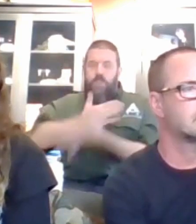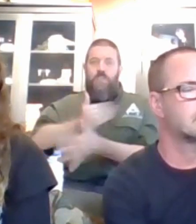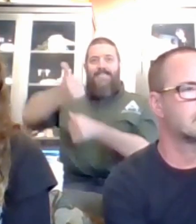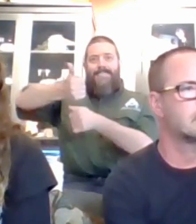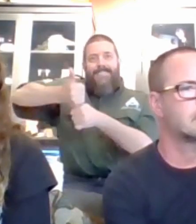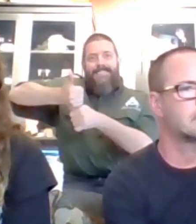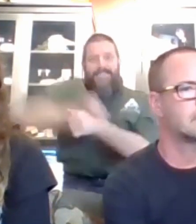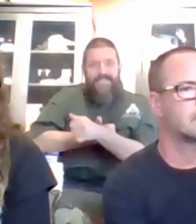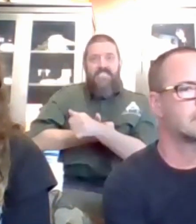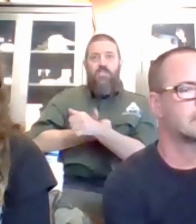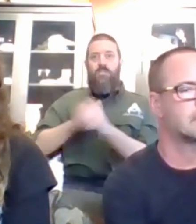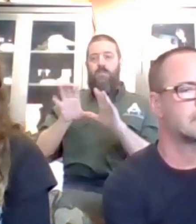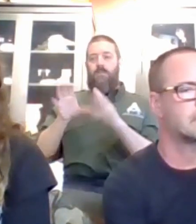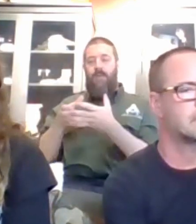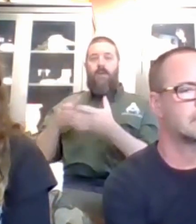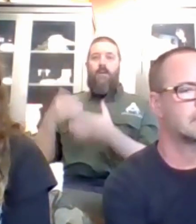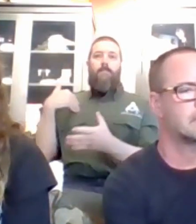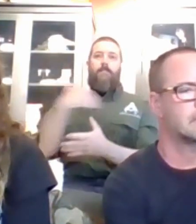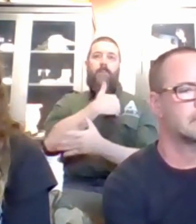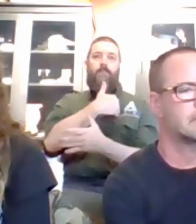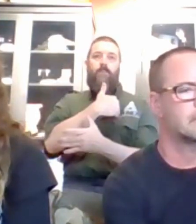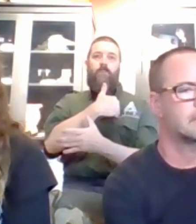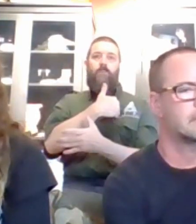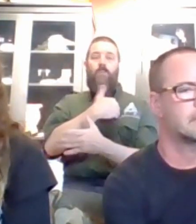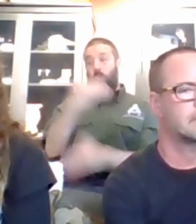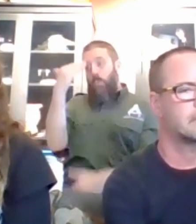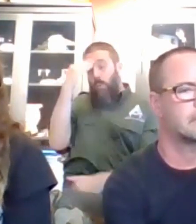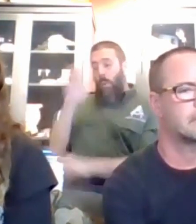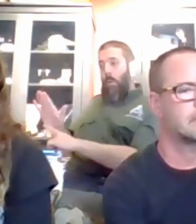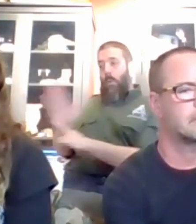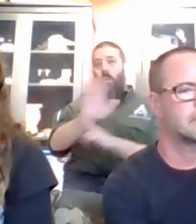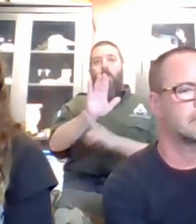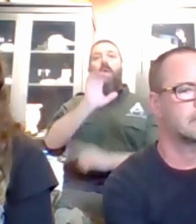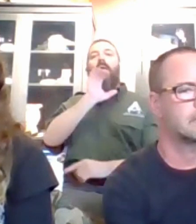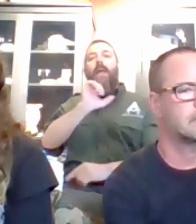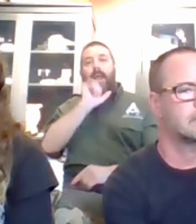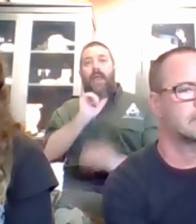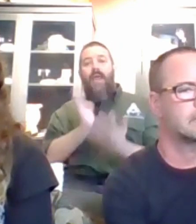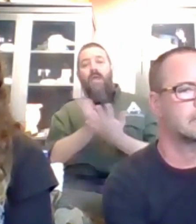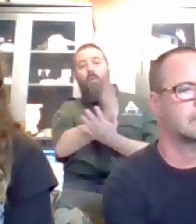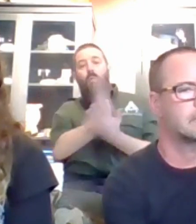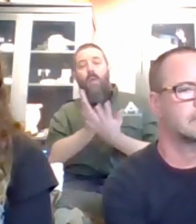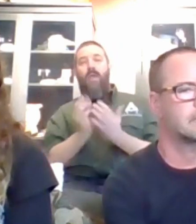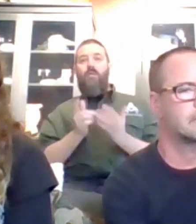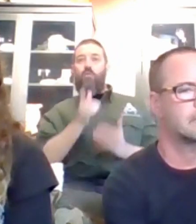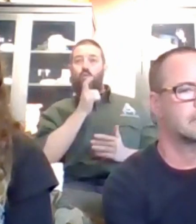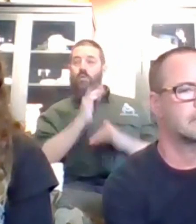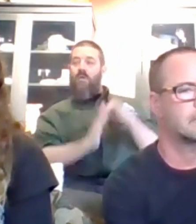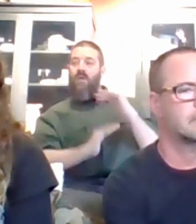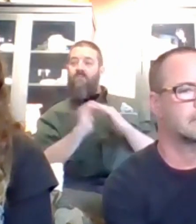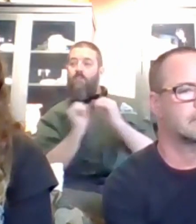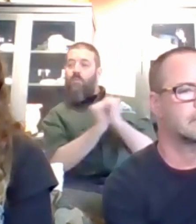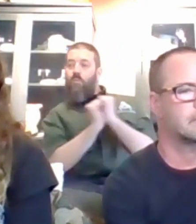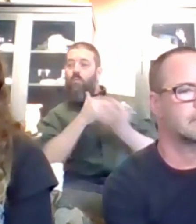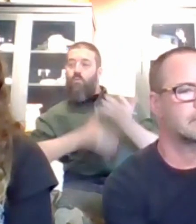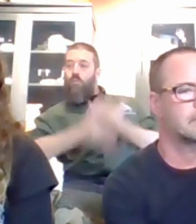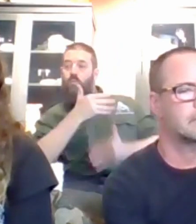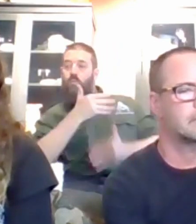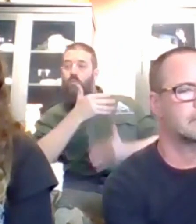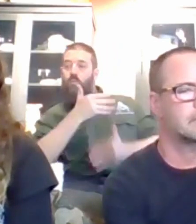member inside and out, and knowing what kind of energy they're comfortable with, and knowing the age range that they feel safe with,